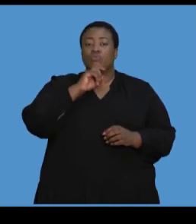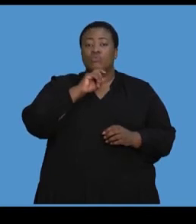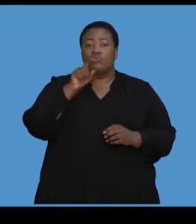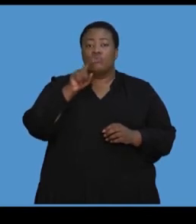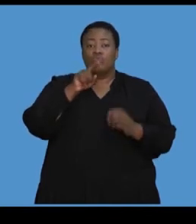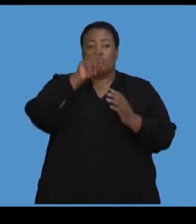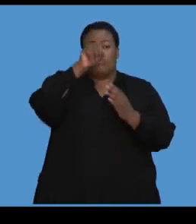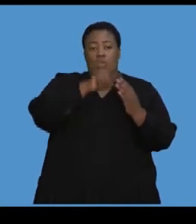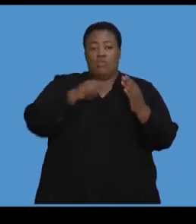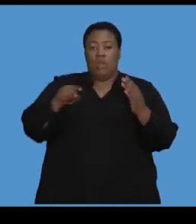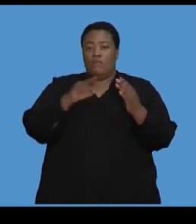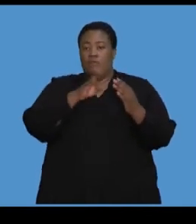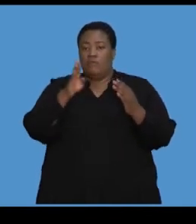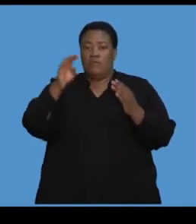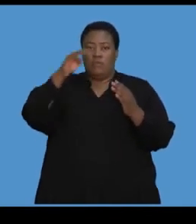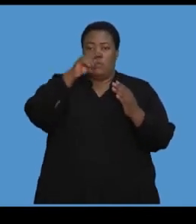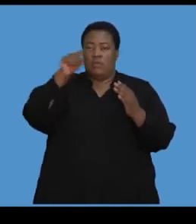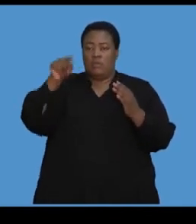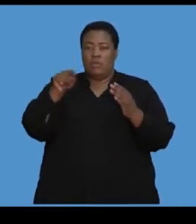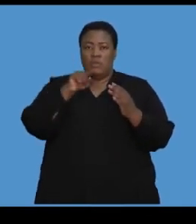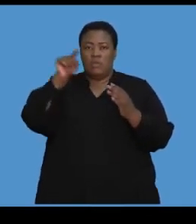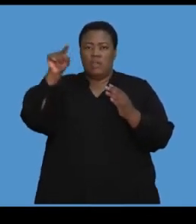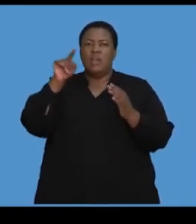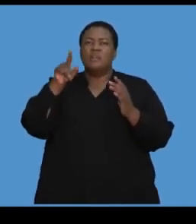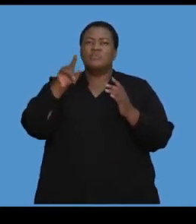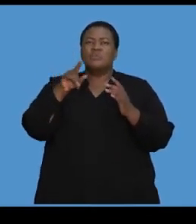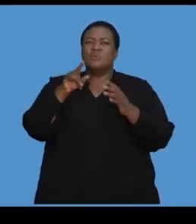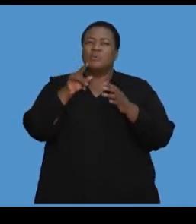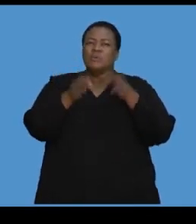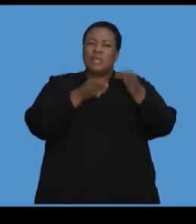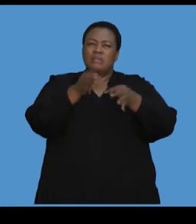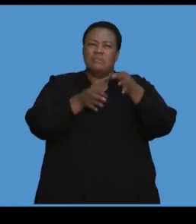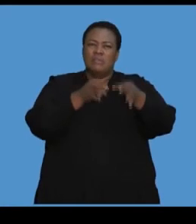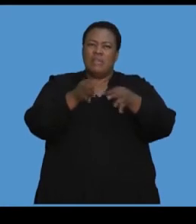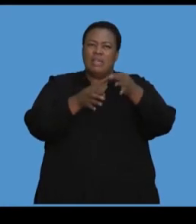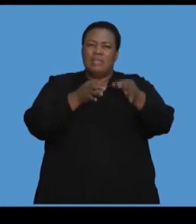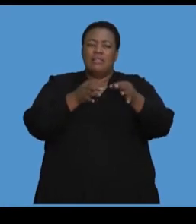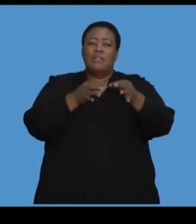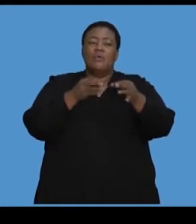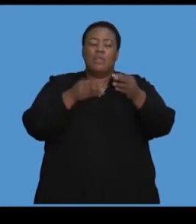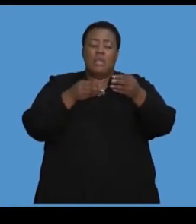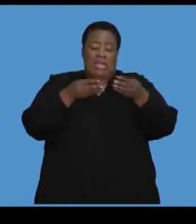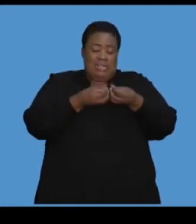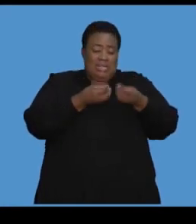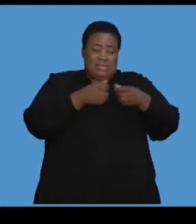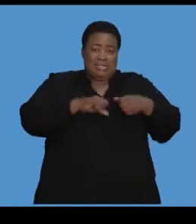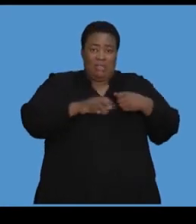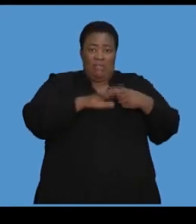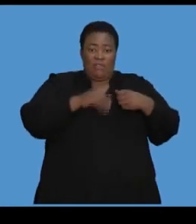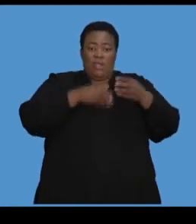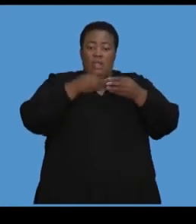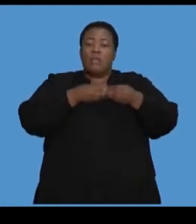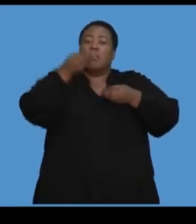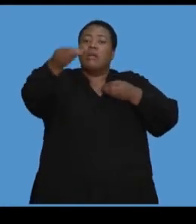says, use the graph below to explain the impact of an increase in exports to China on the value of the